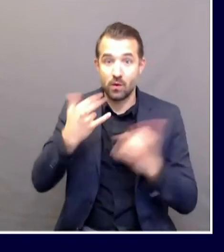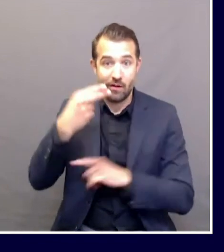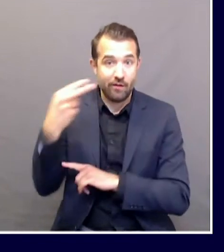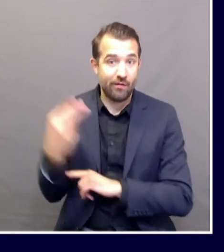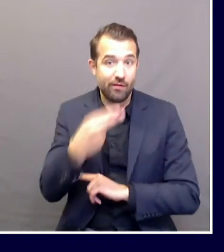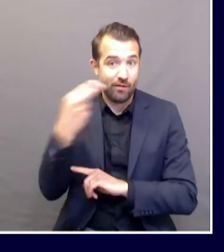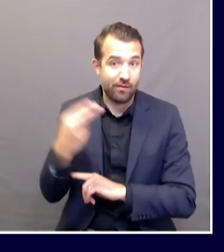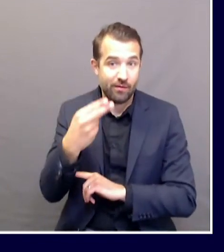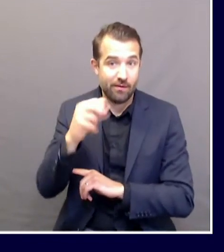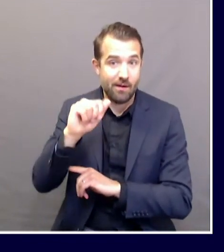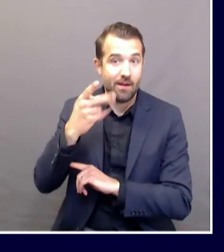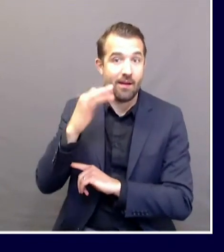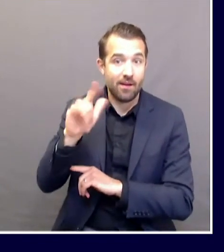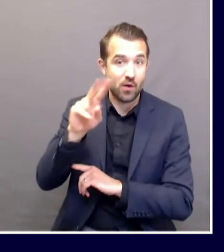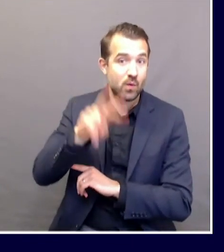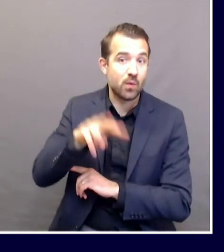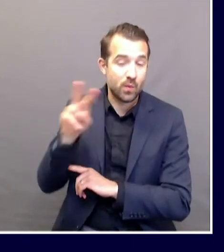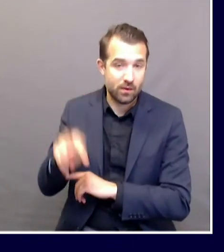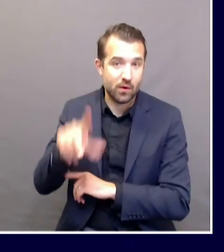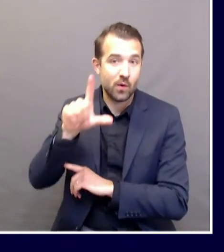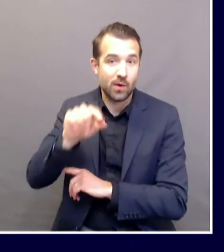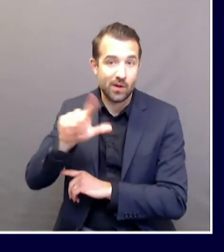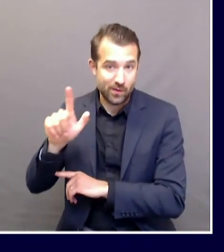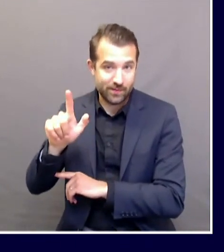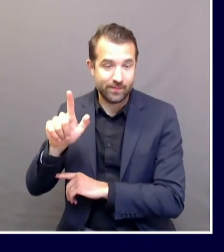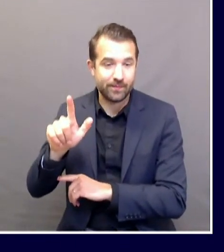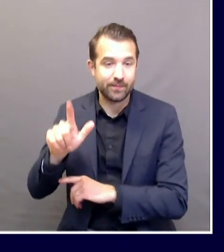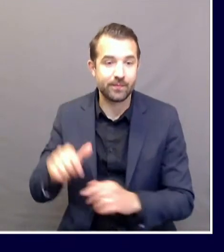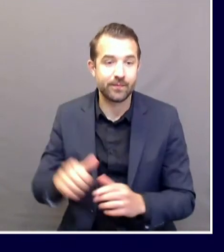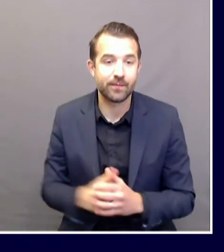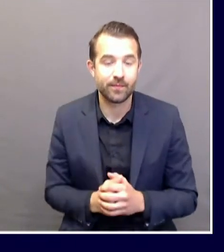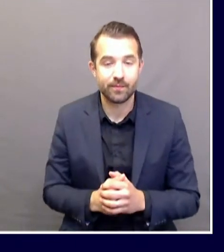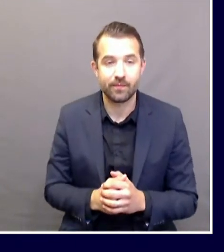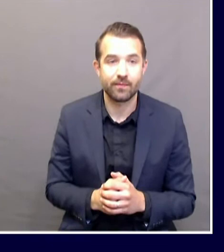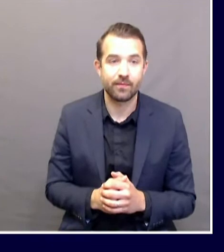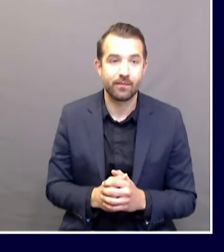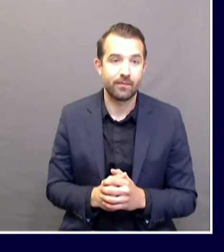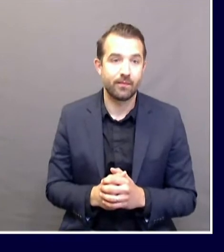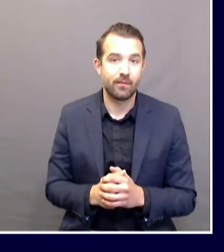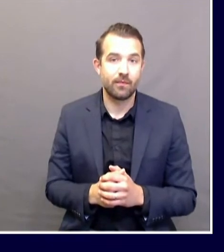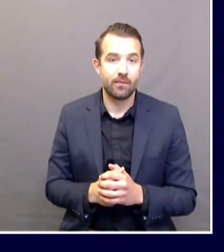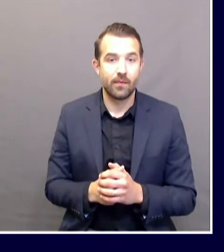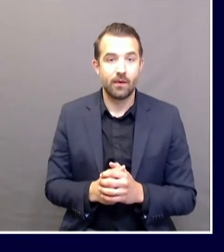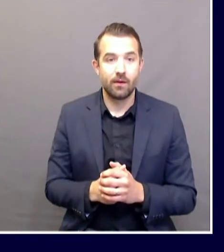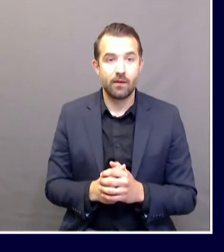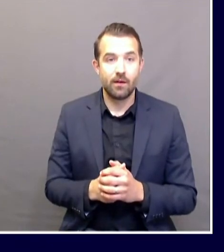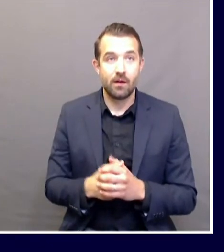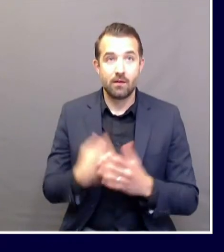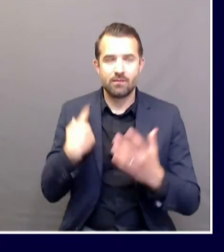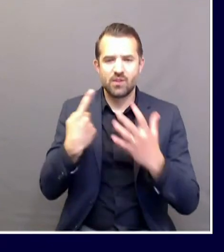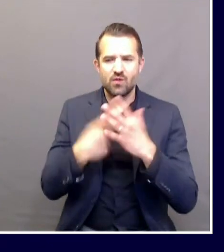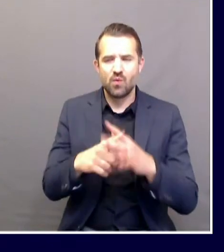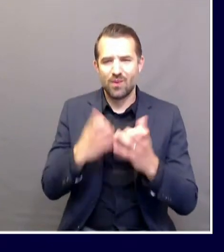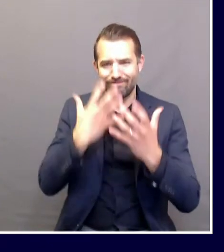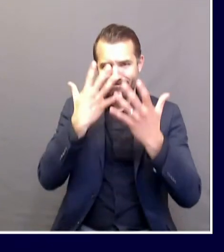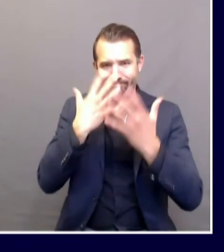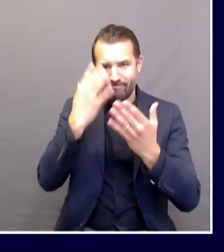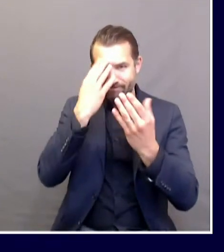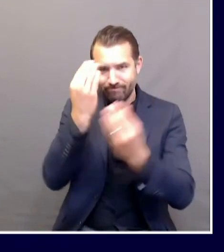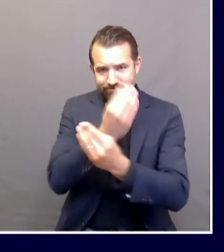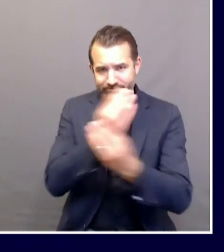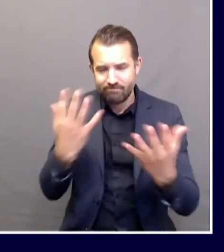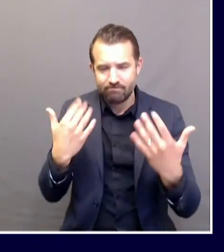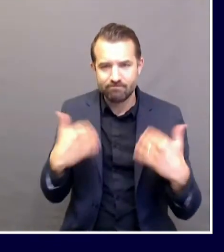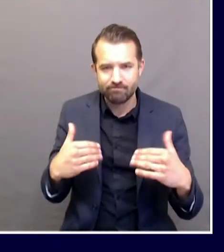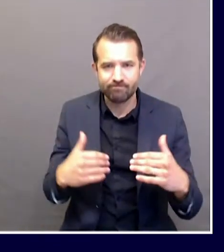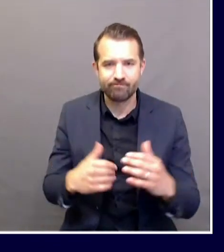22nd, 2021. I start today's briefing with a sad note. Maine